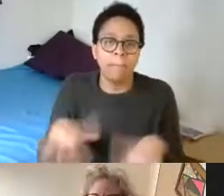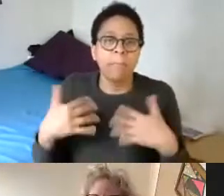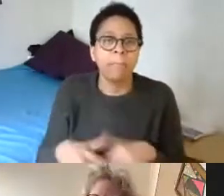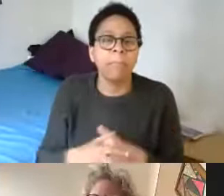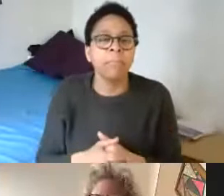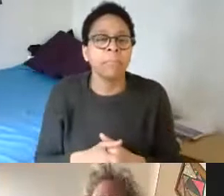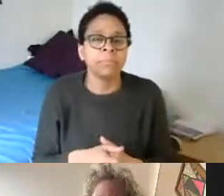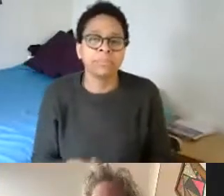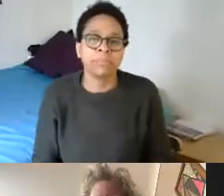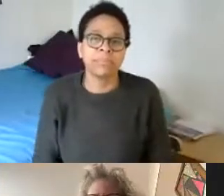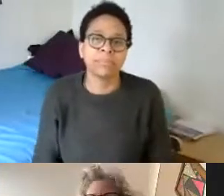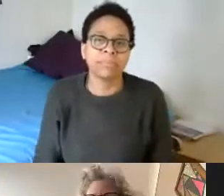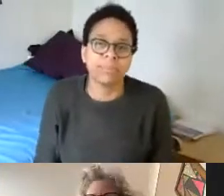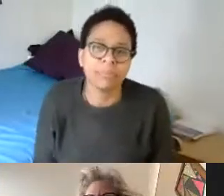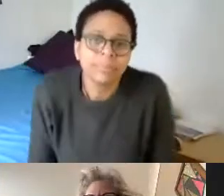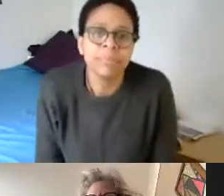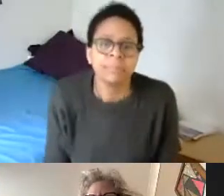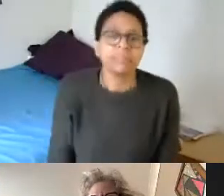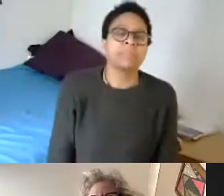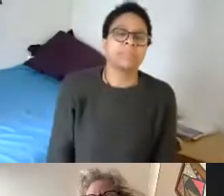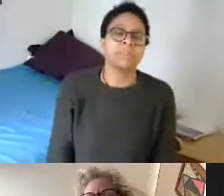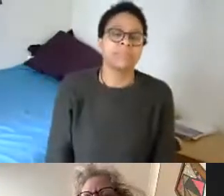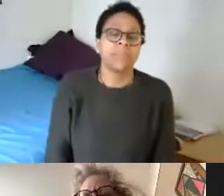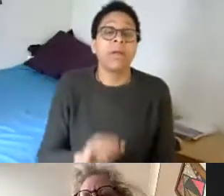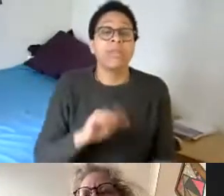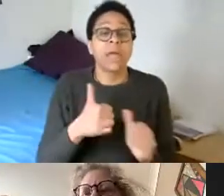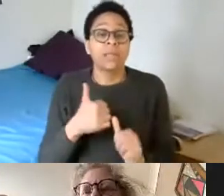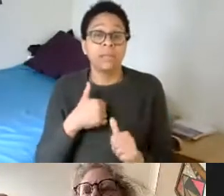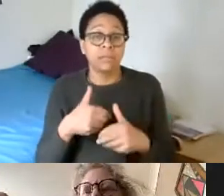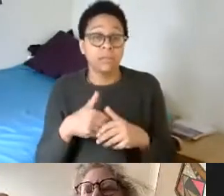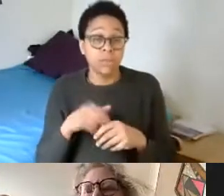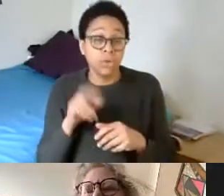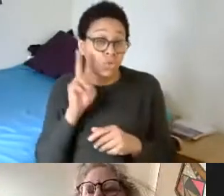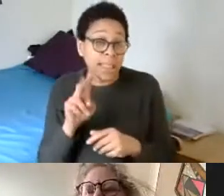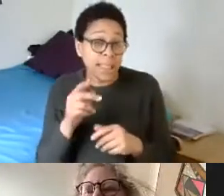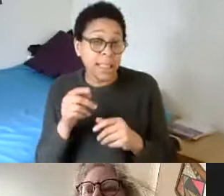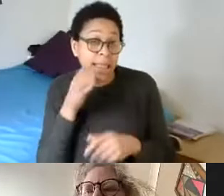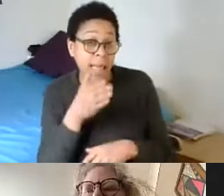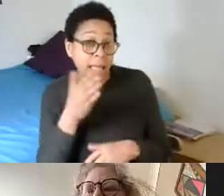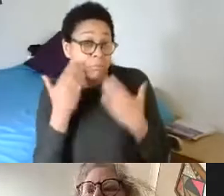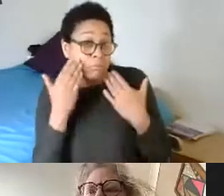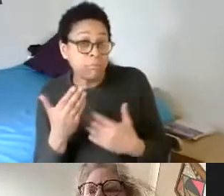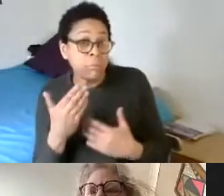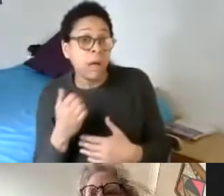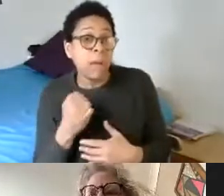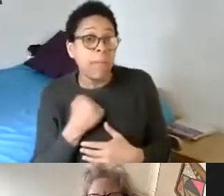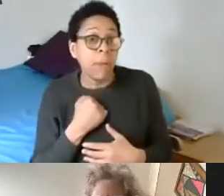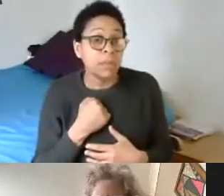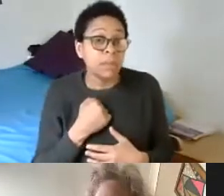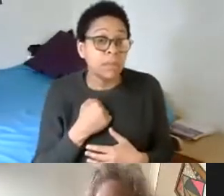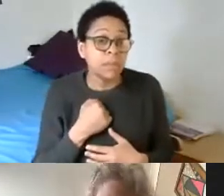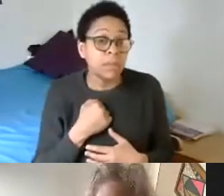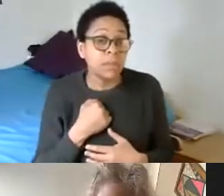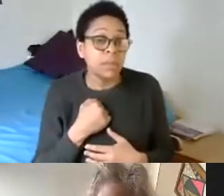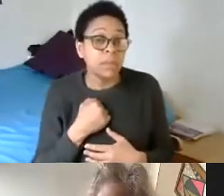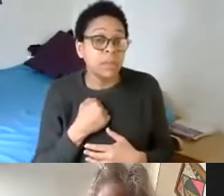then I did my friends. I don't know if you can see that's a postage Stamping as well. and it